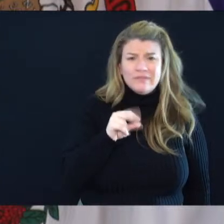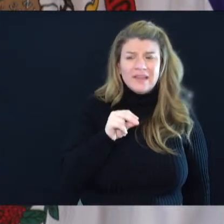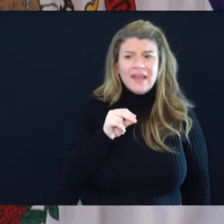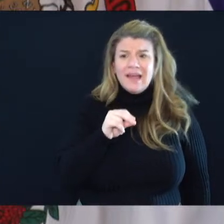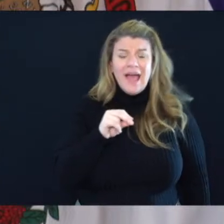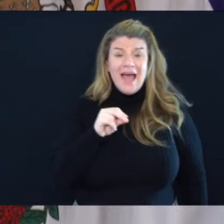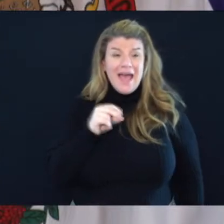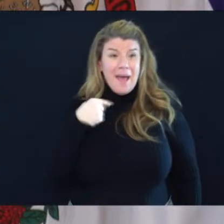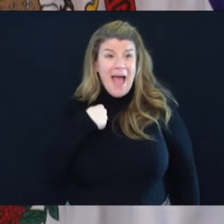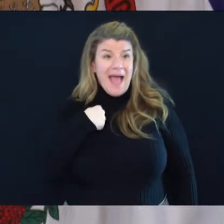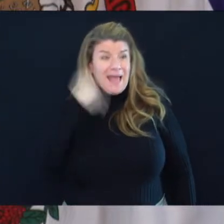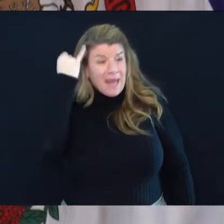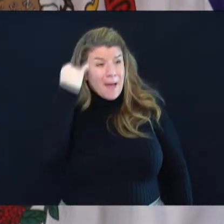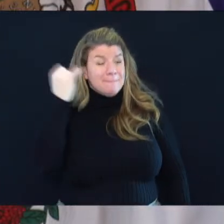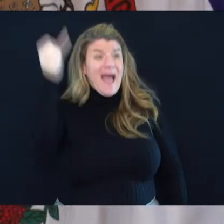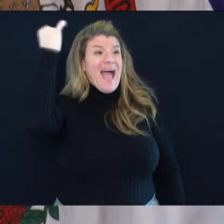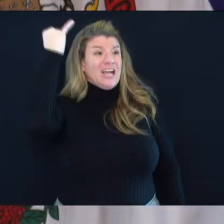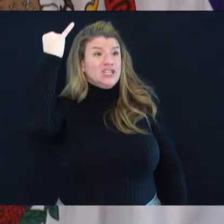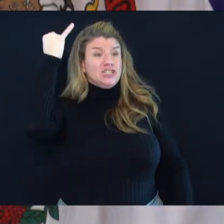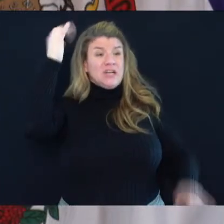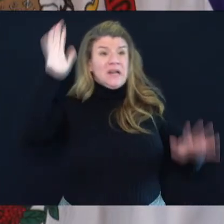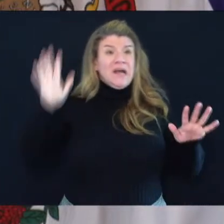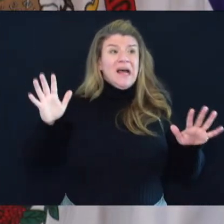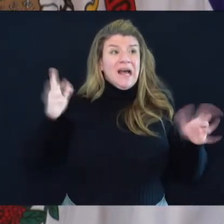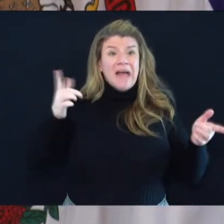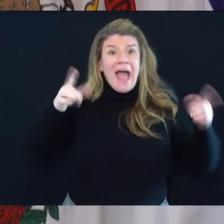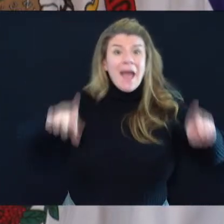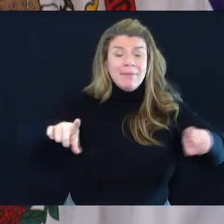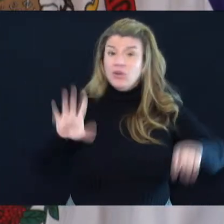can't imagine. I can't imagine,